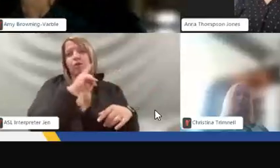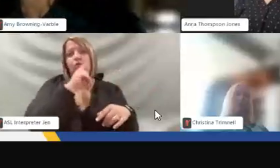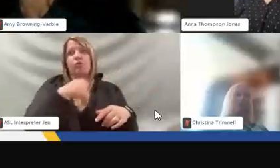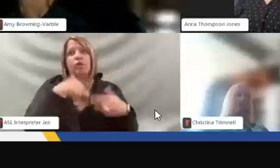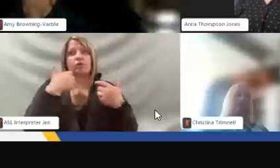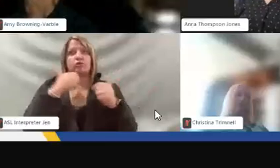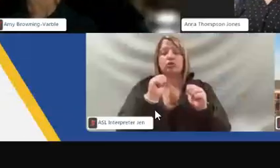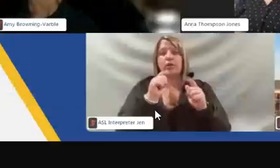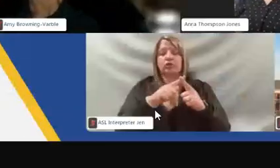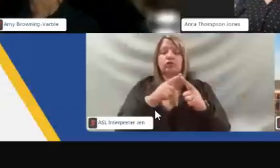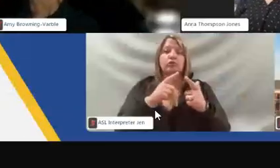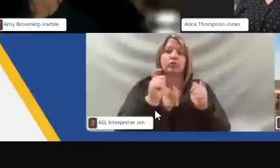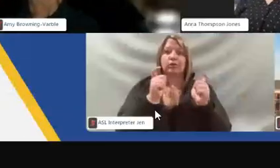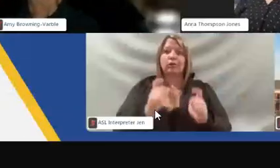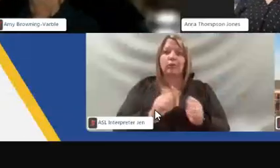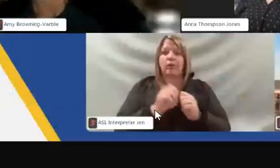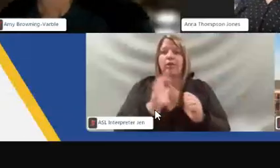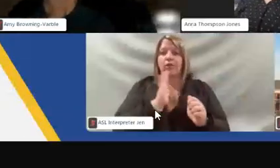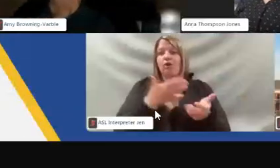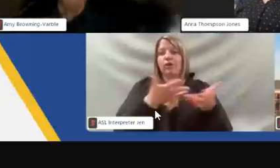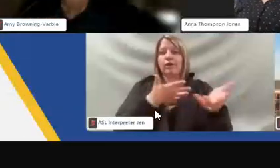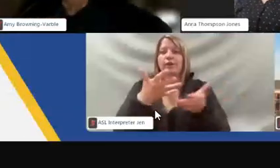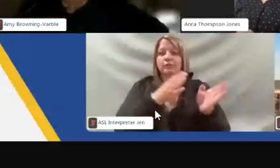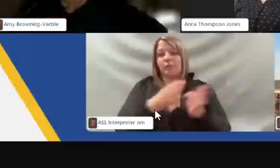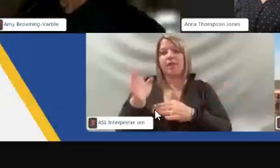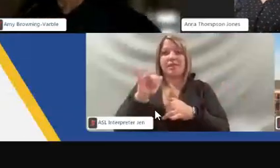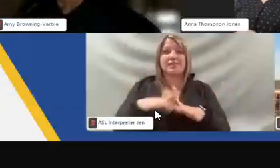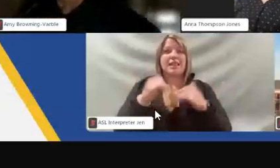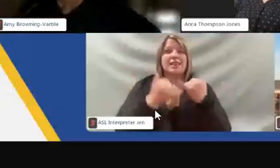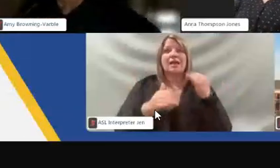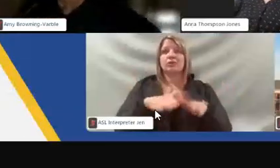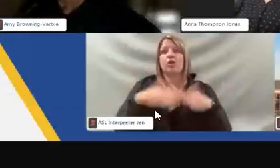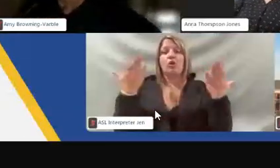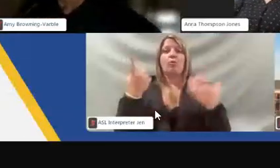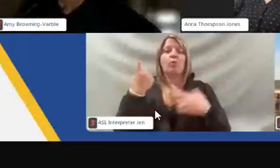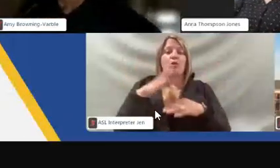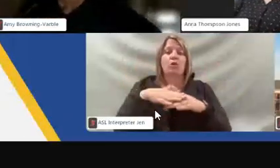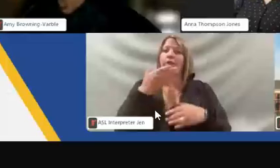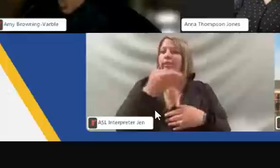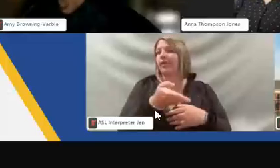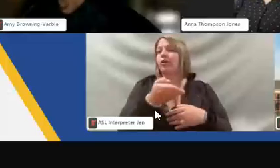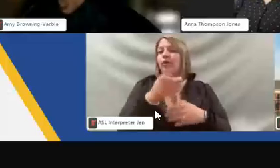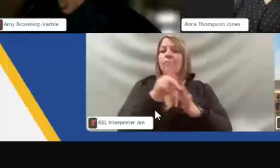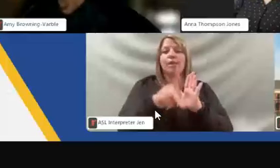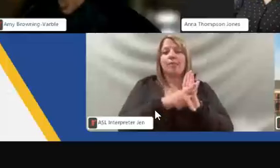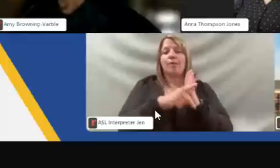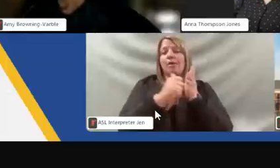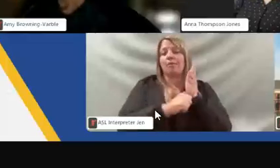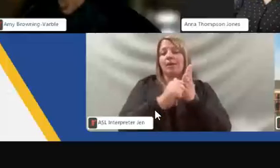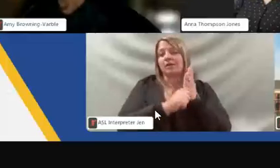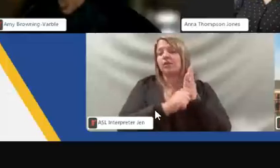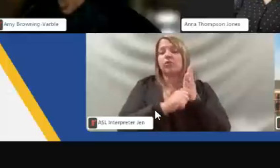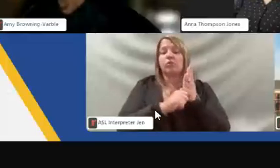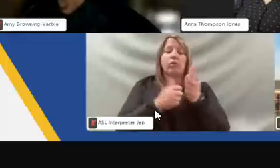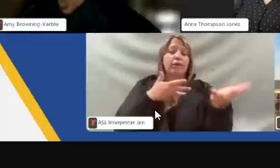with our engagement plan as well that we'll talk about. So this is the last open one on here. And again, the policy manual engagement